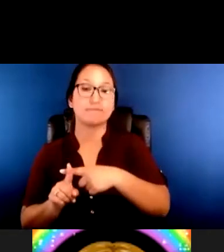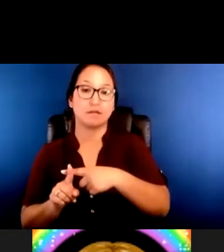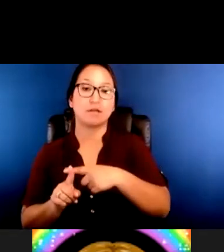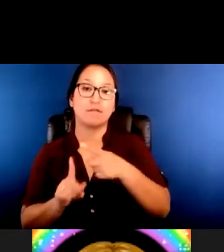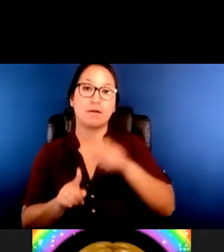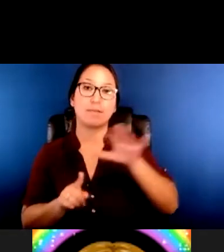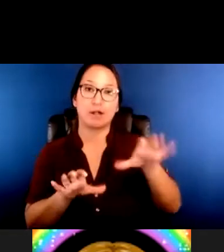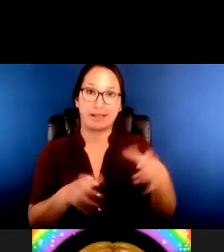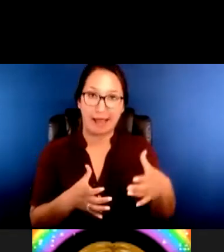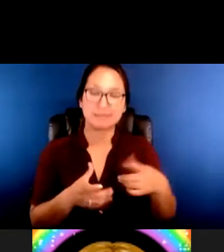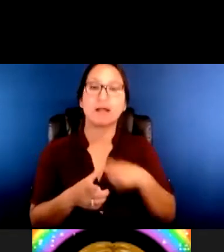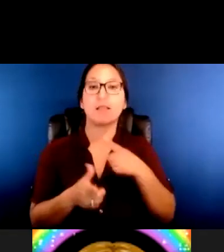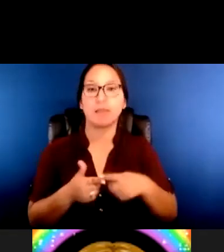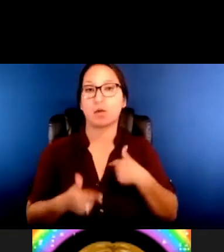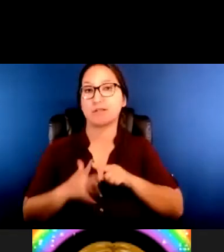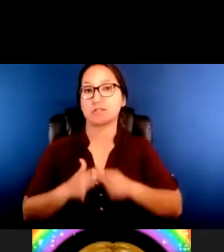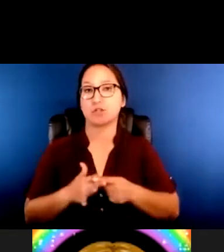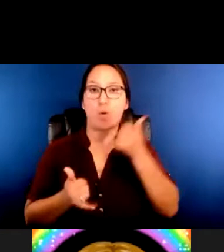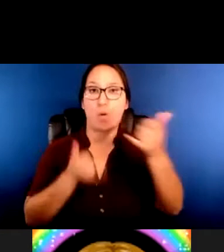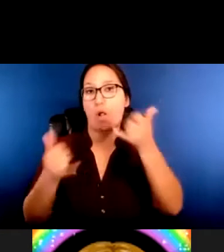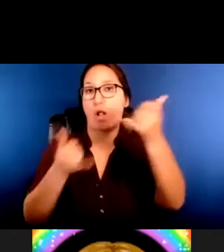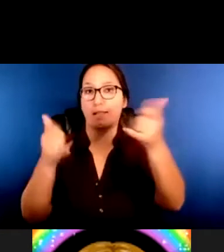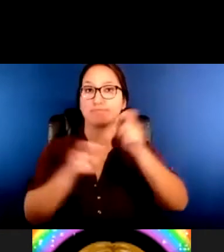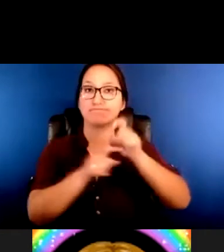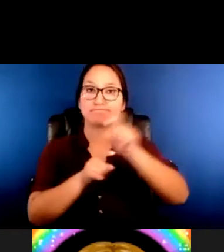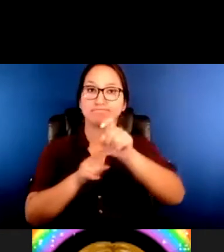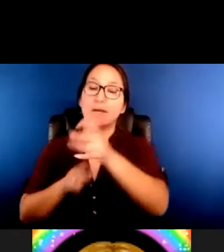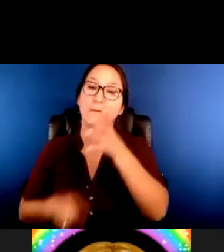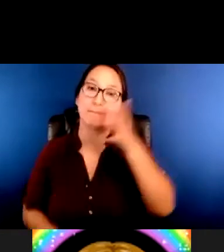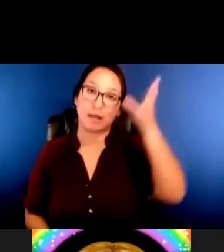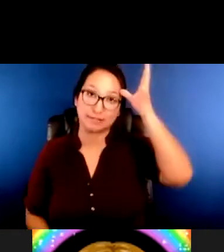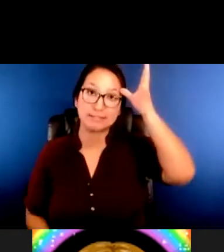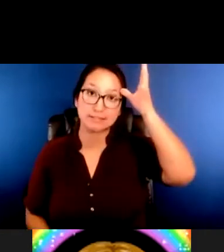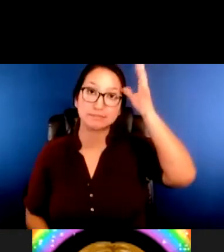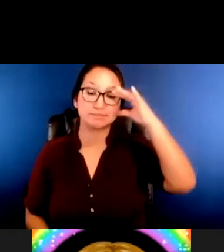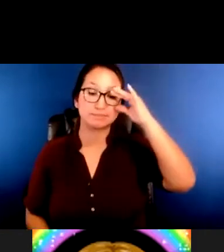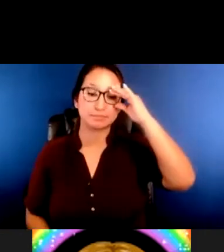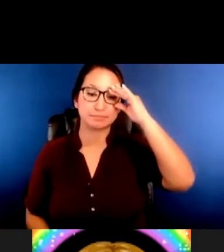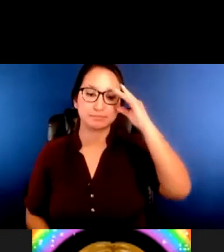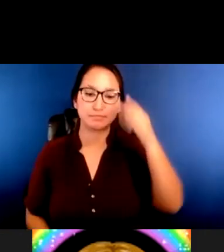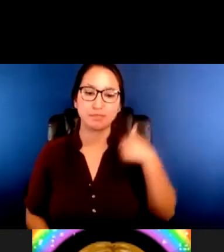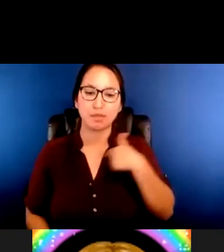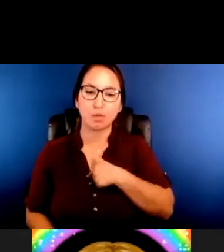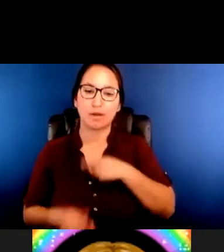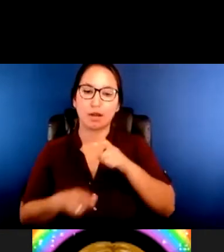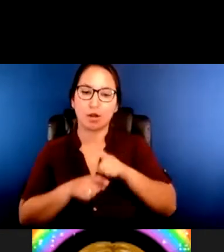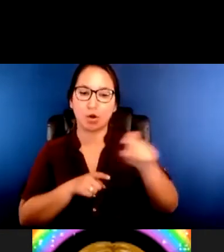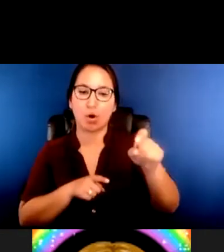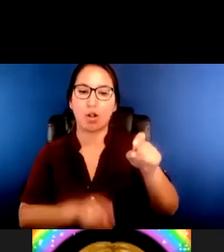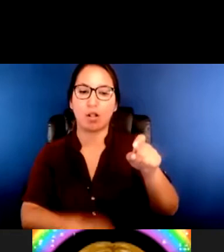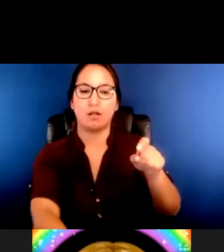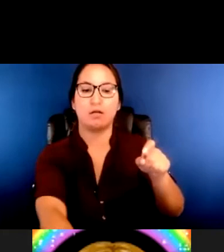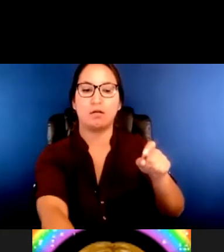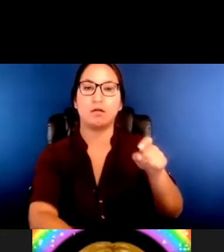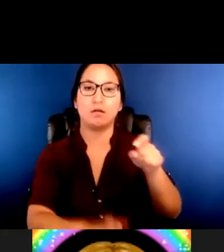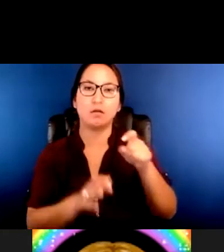calls to parents. And we make phone calls to those parents who, where their student was in direct contact or close contact